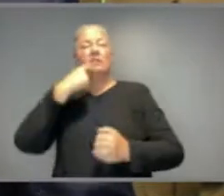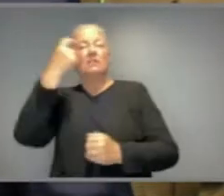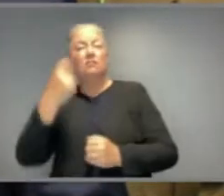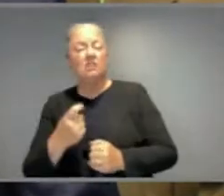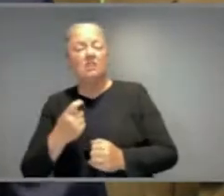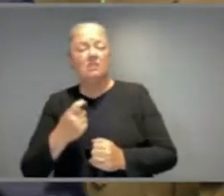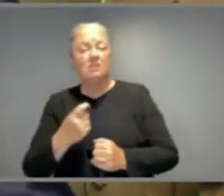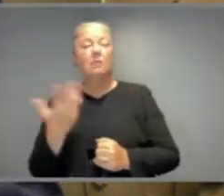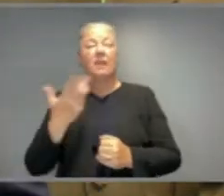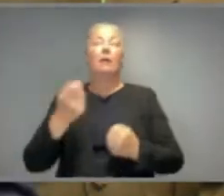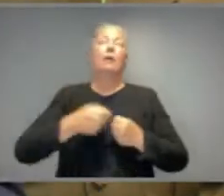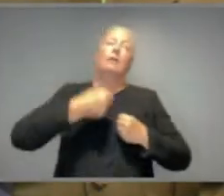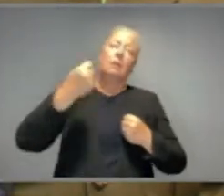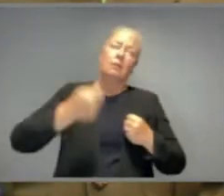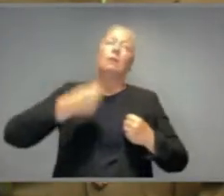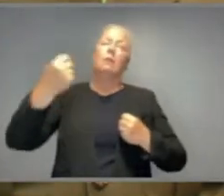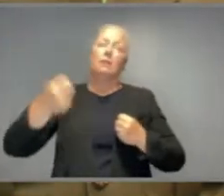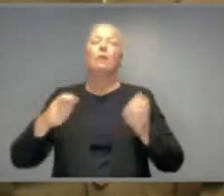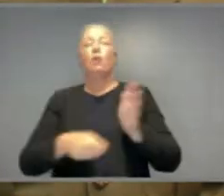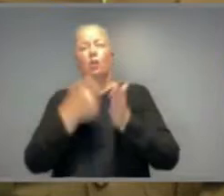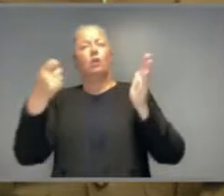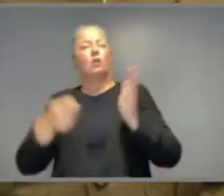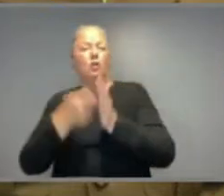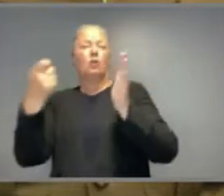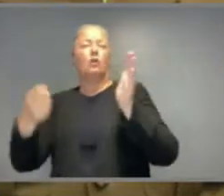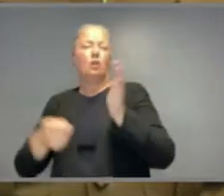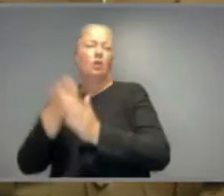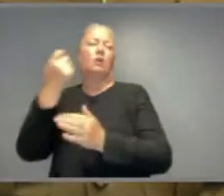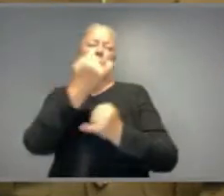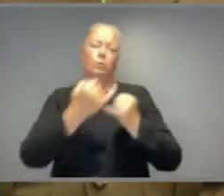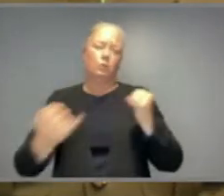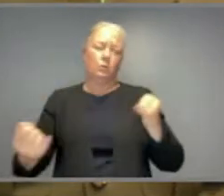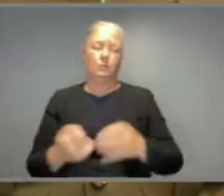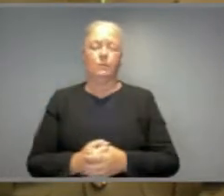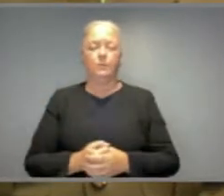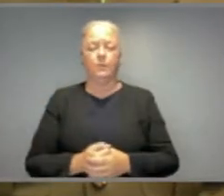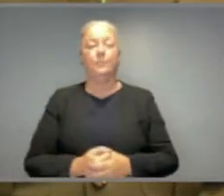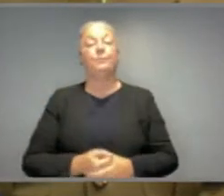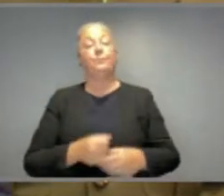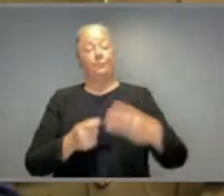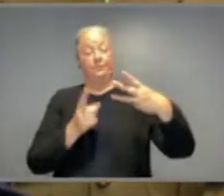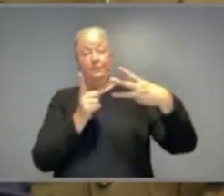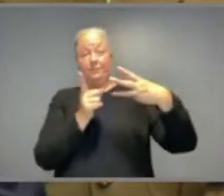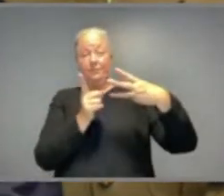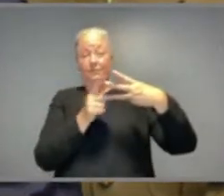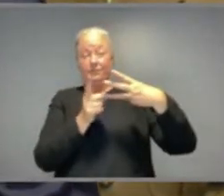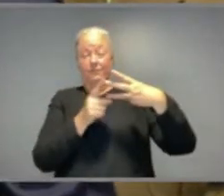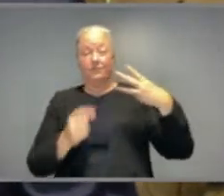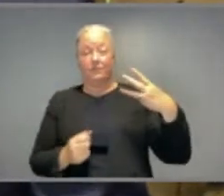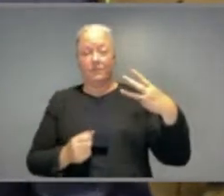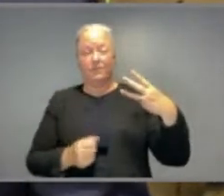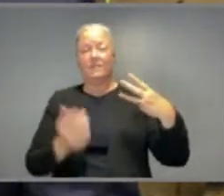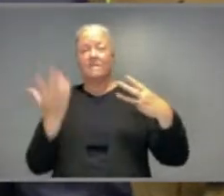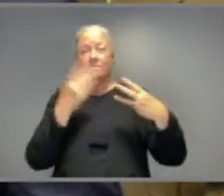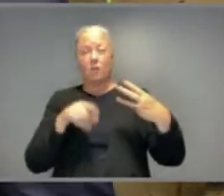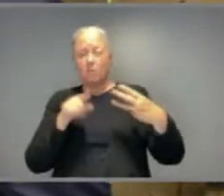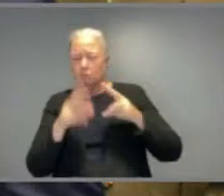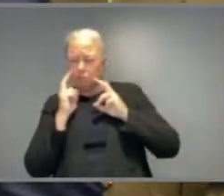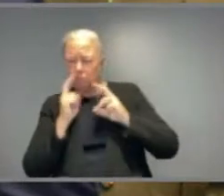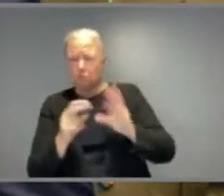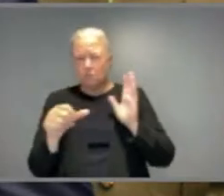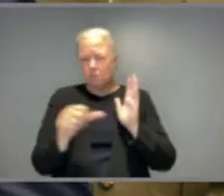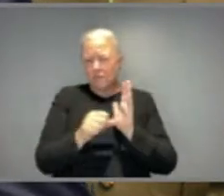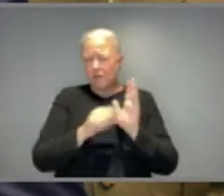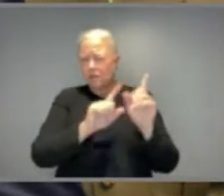lockdowns. The second key finding or outcome from the economic analysis is that